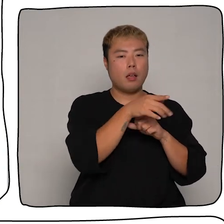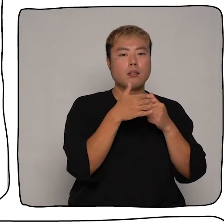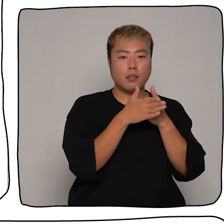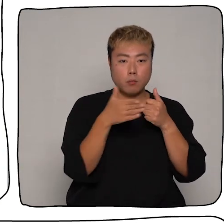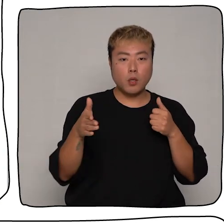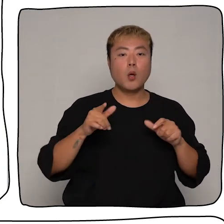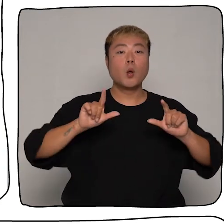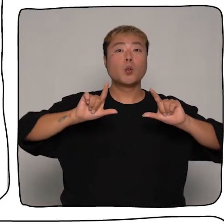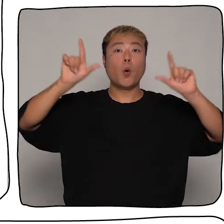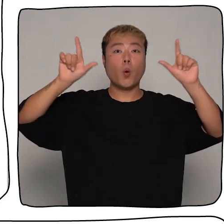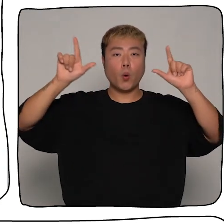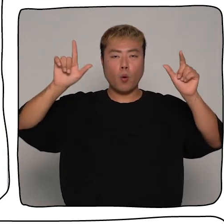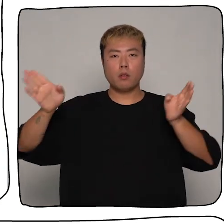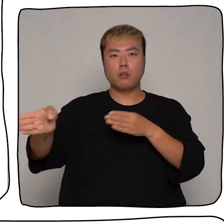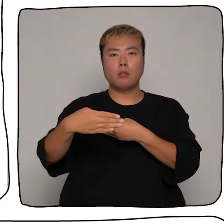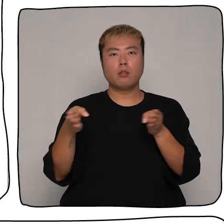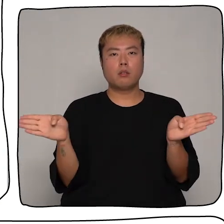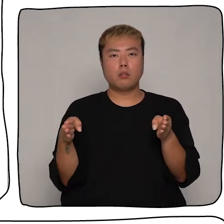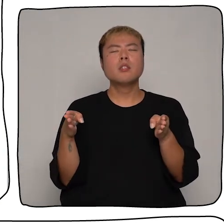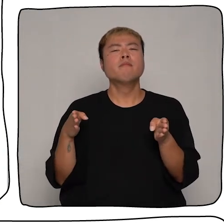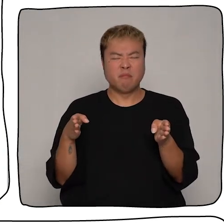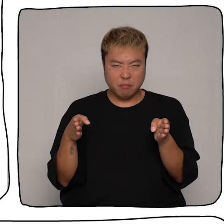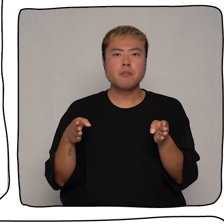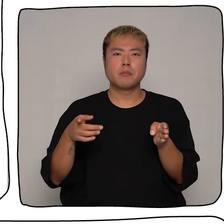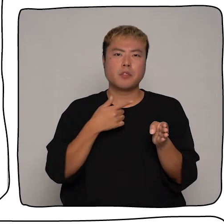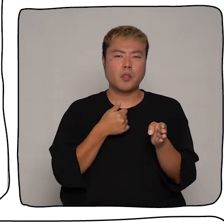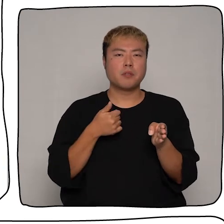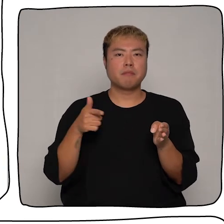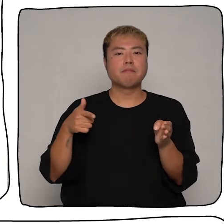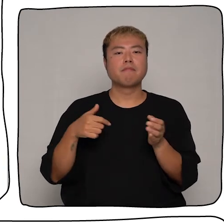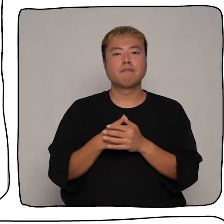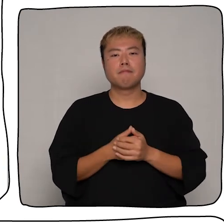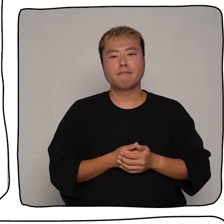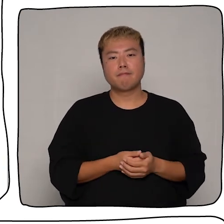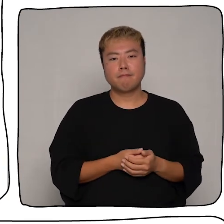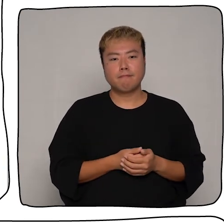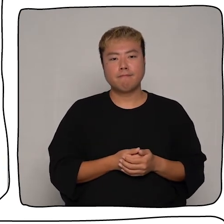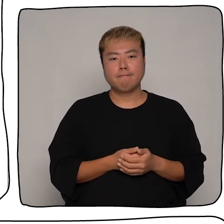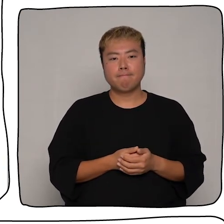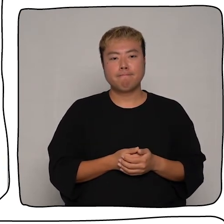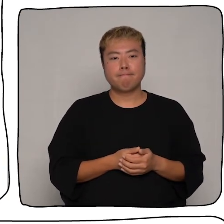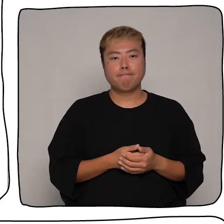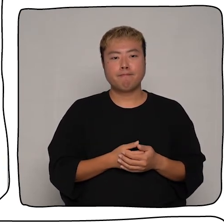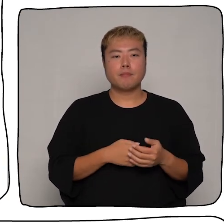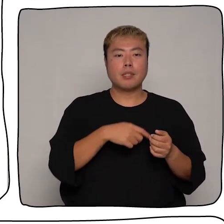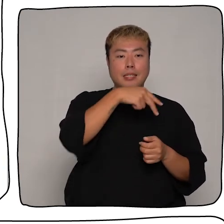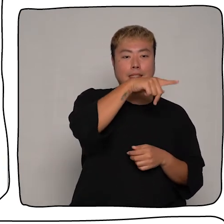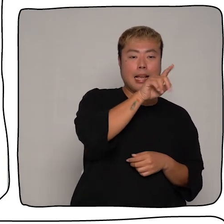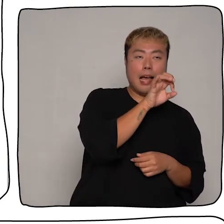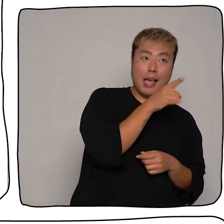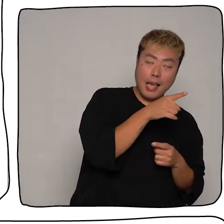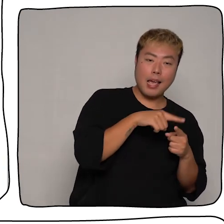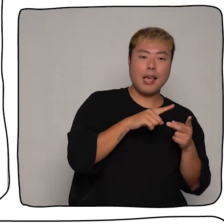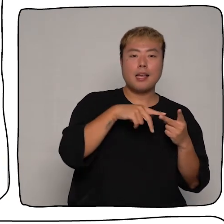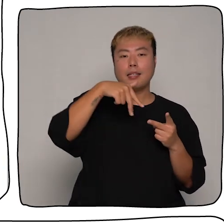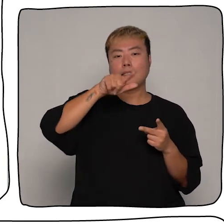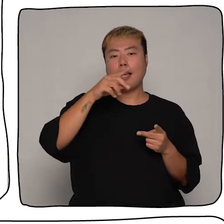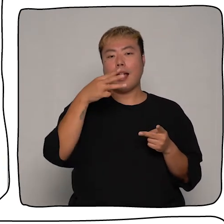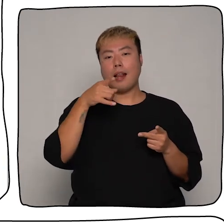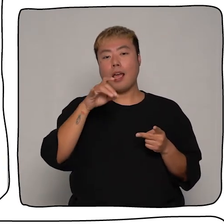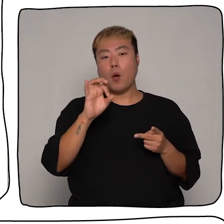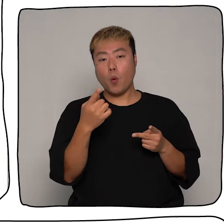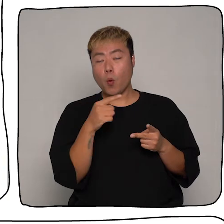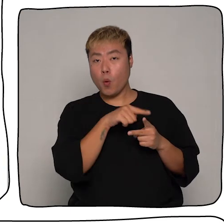is almost locked down to prevent a spread of COVID-19. With Sai and Jarreo